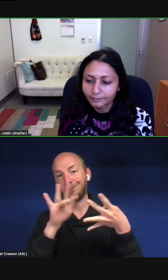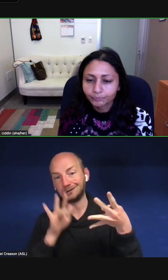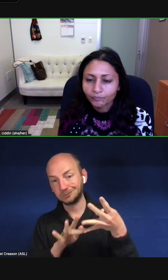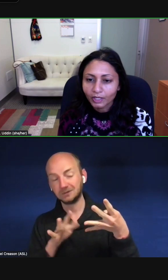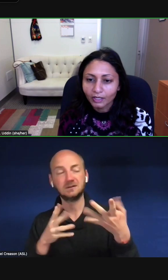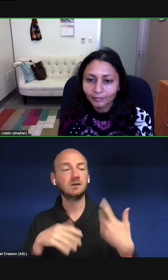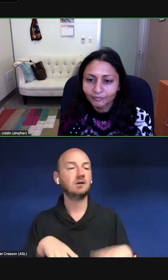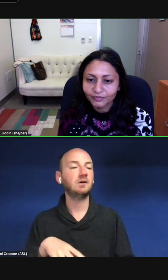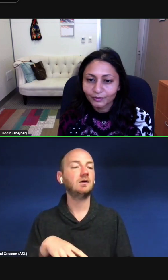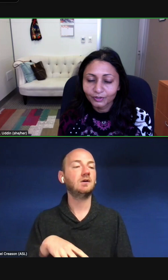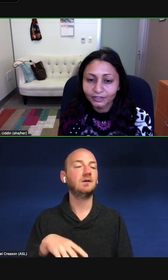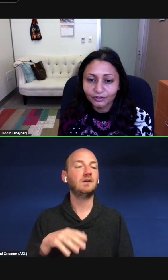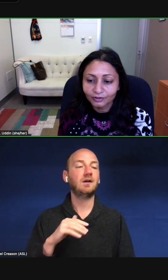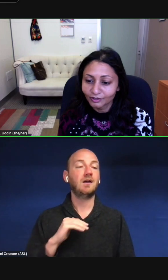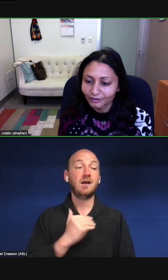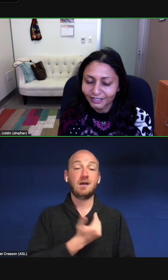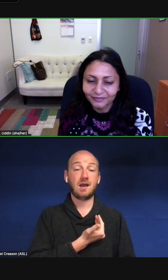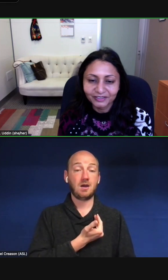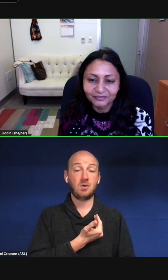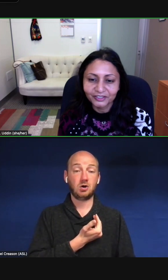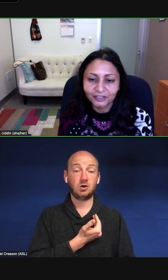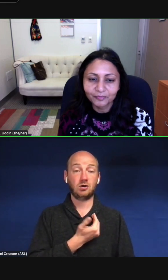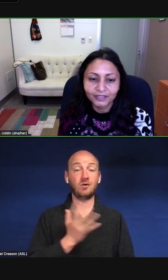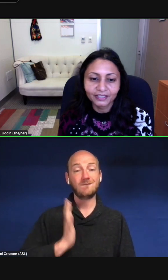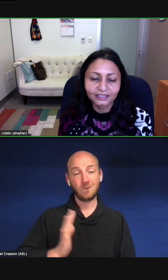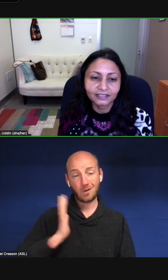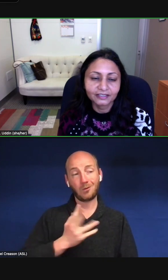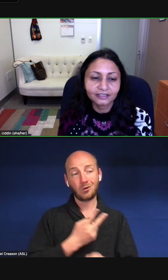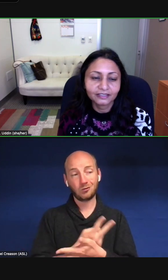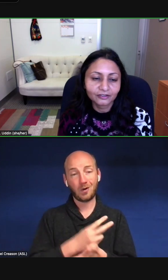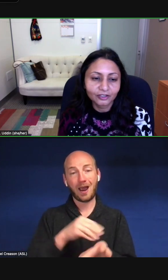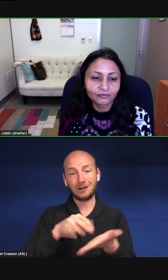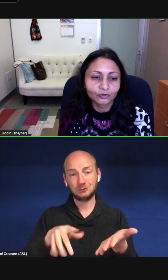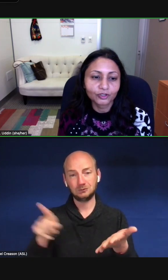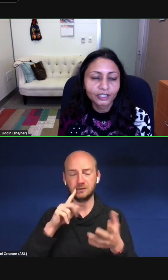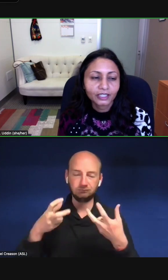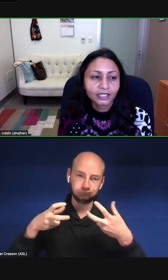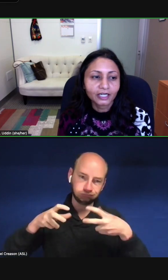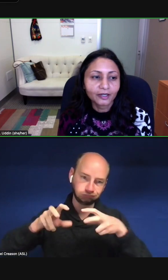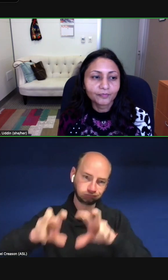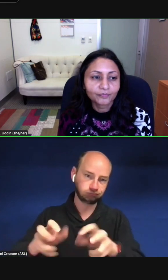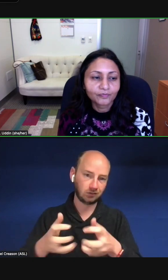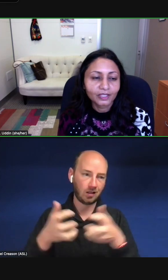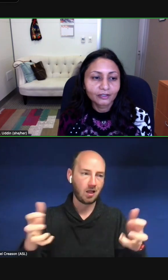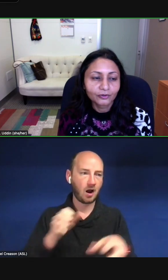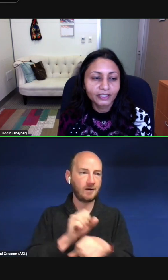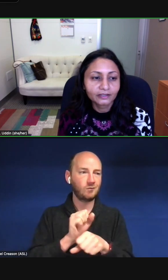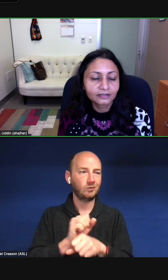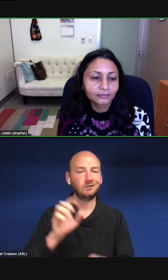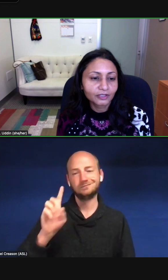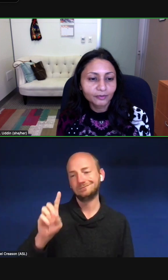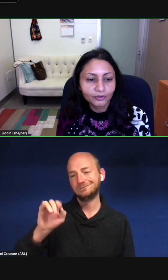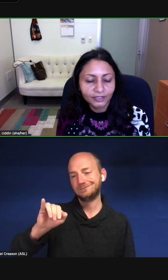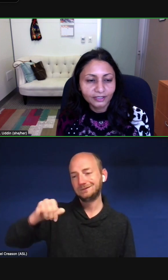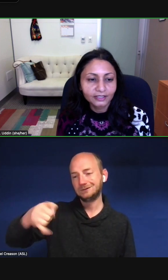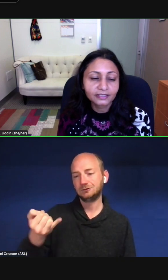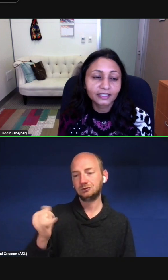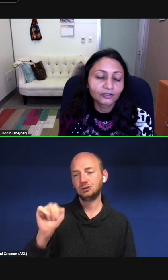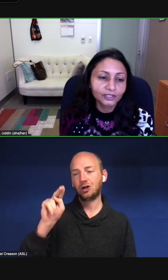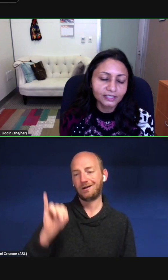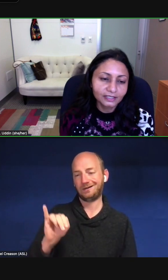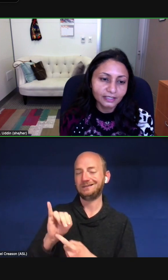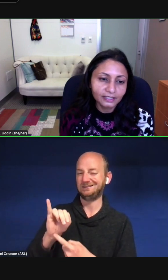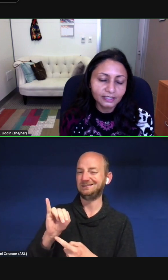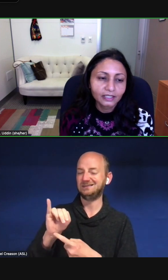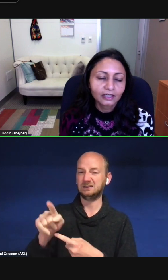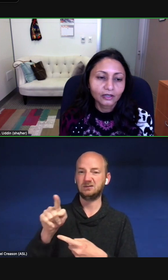in the lab, really took a long time to develop, and did a lot of work creating the stimuli, putting it in the